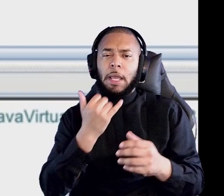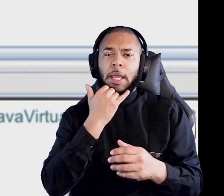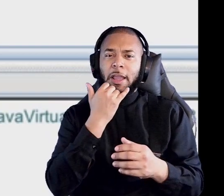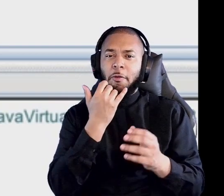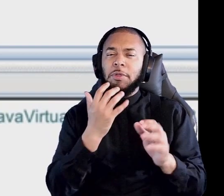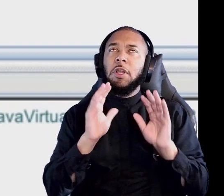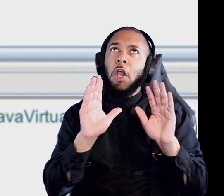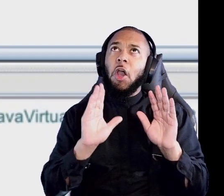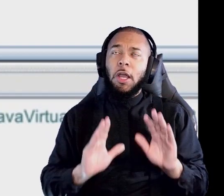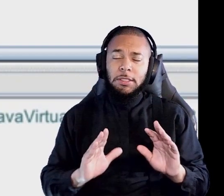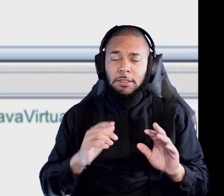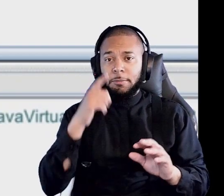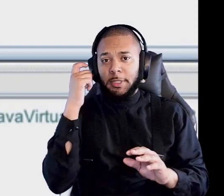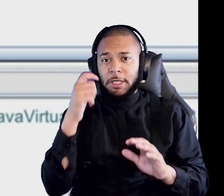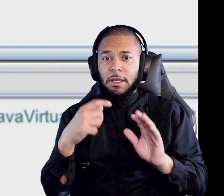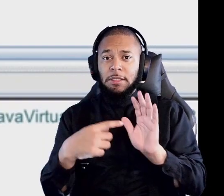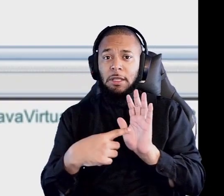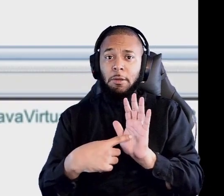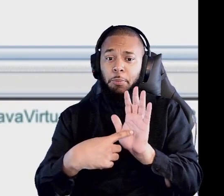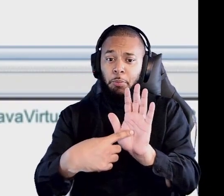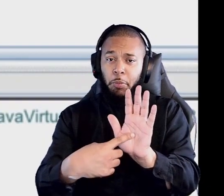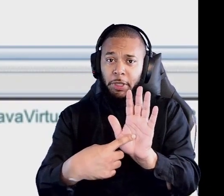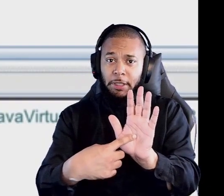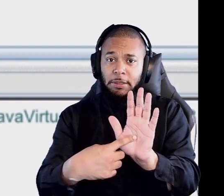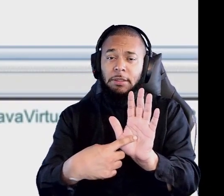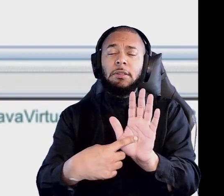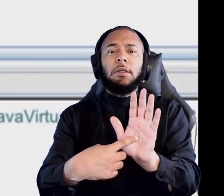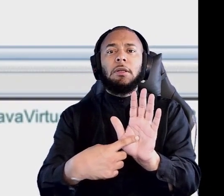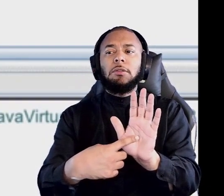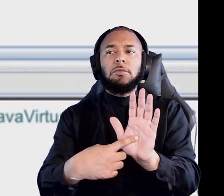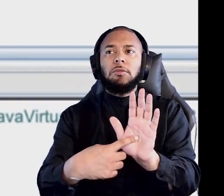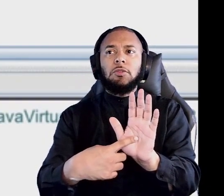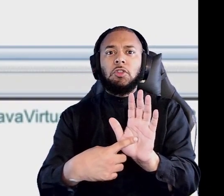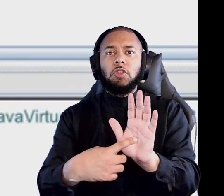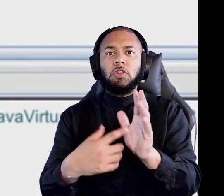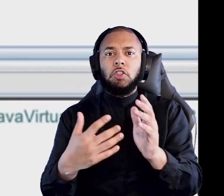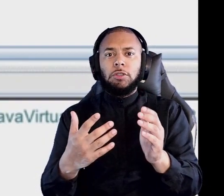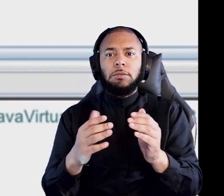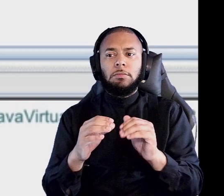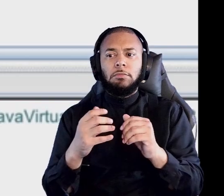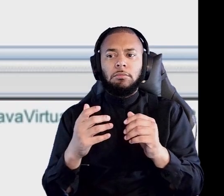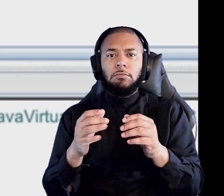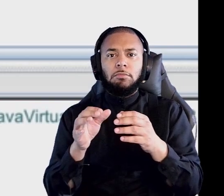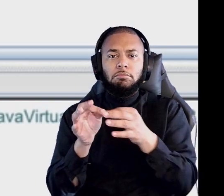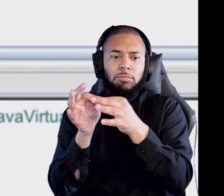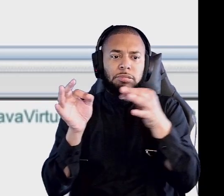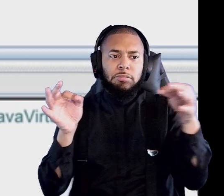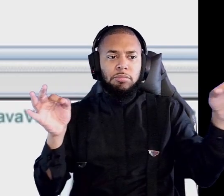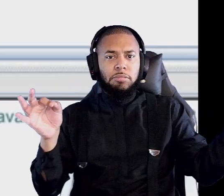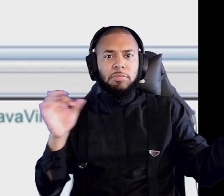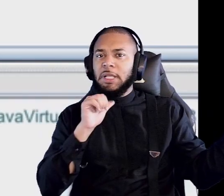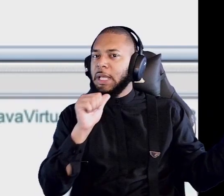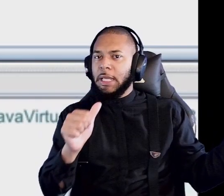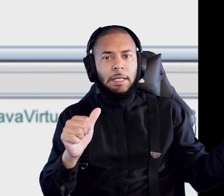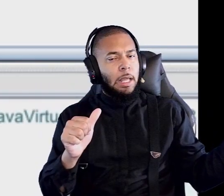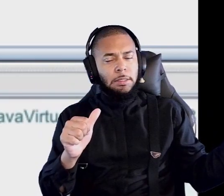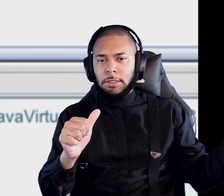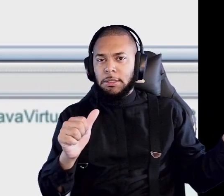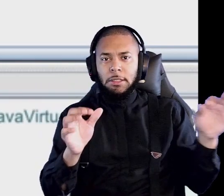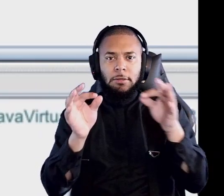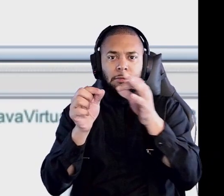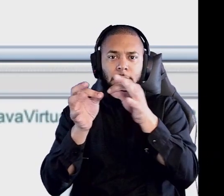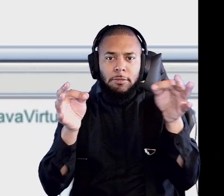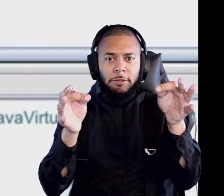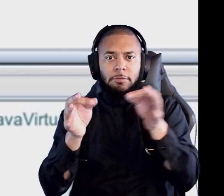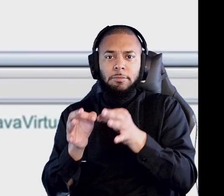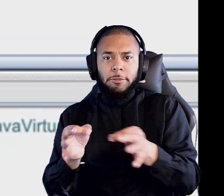that print just prints it out. It doesn't advance to the next line. So how you can get